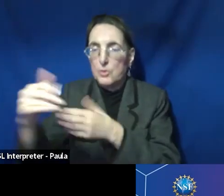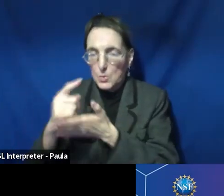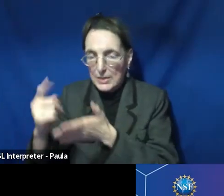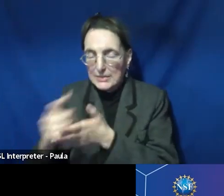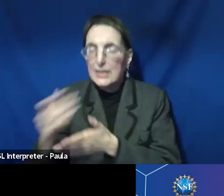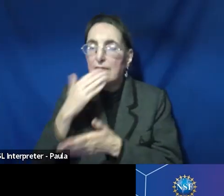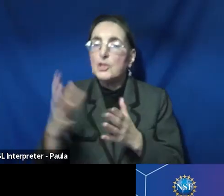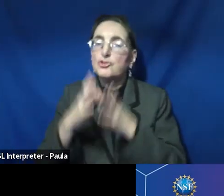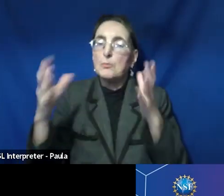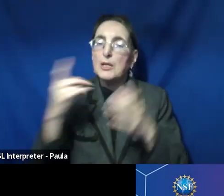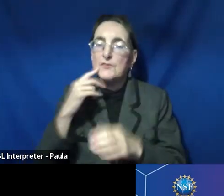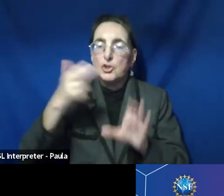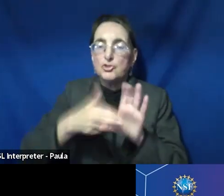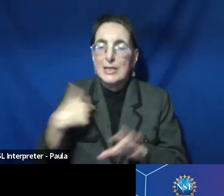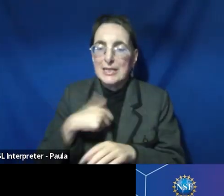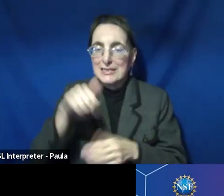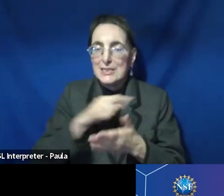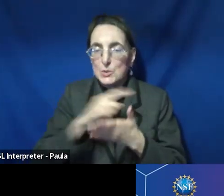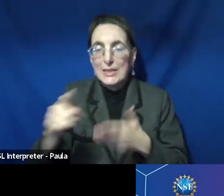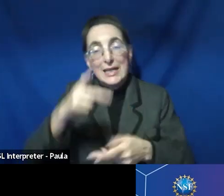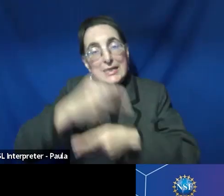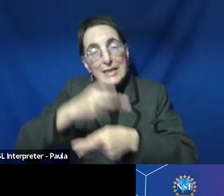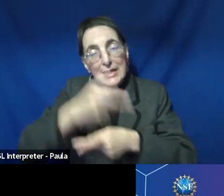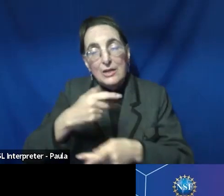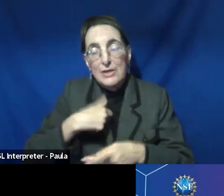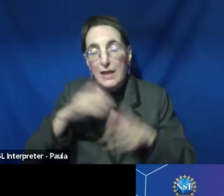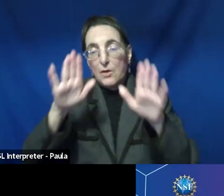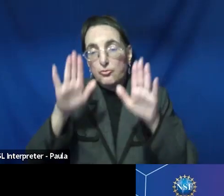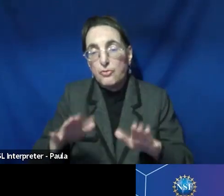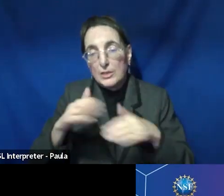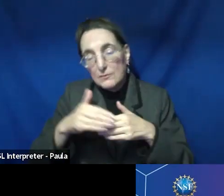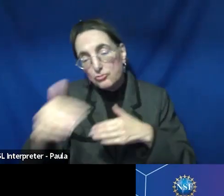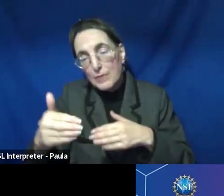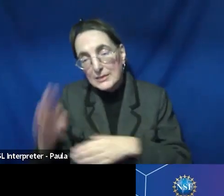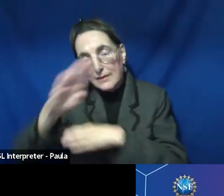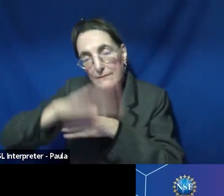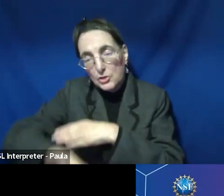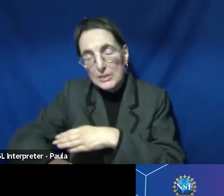this week. Take care and have a wonderful rest of your day. Bye, everyone. Take care.